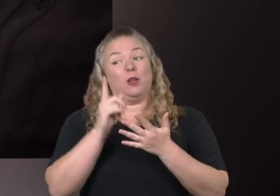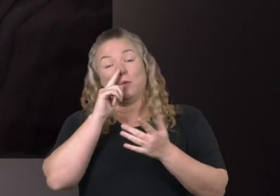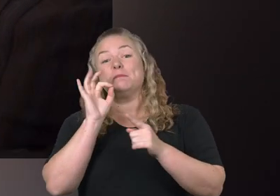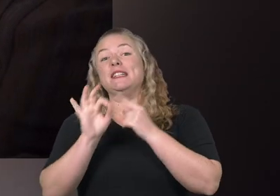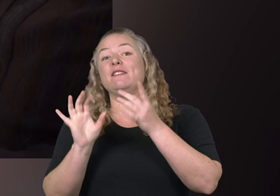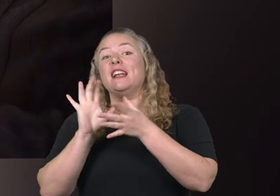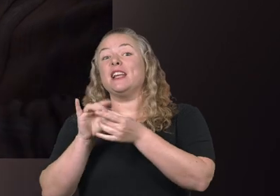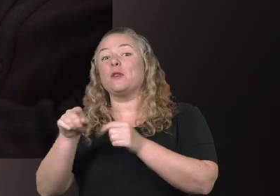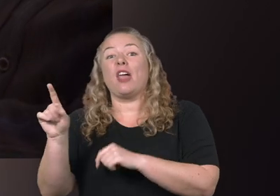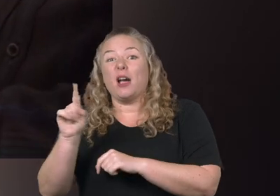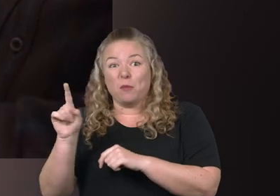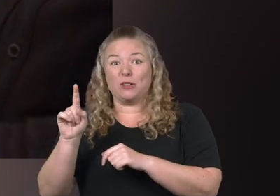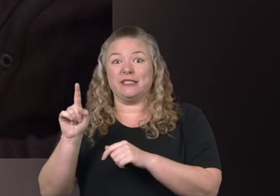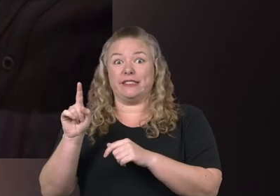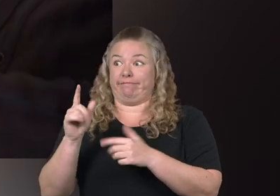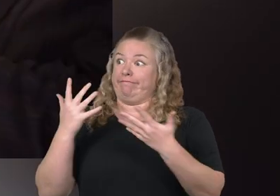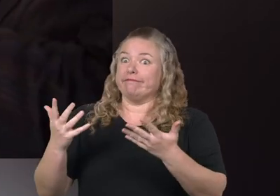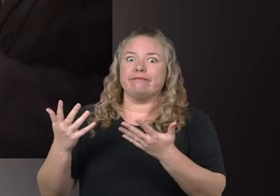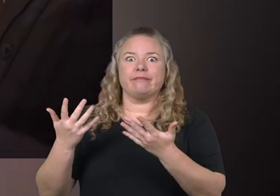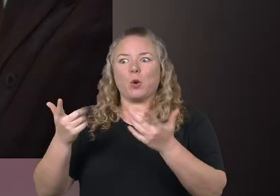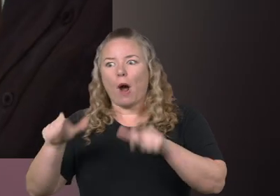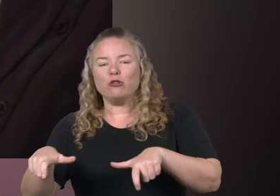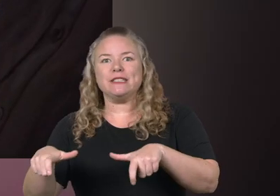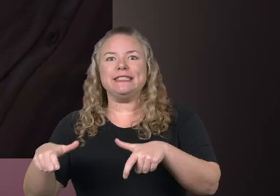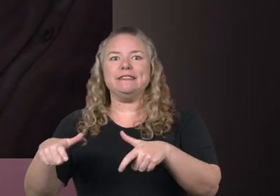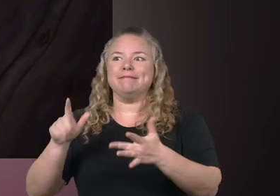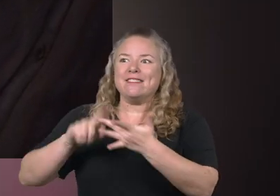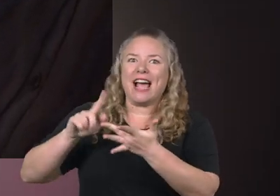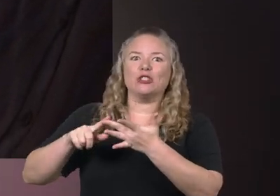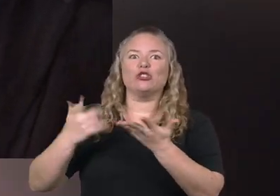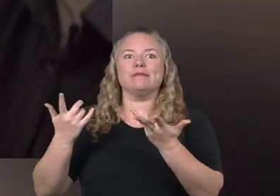Yeah. And we could talk about that perhaps in relation to some of the